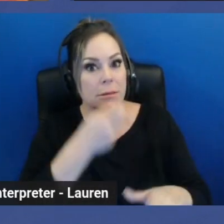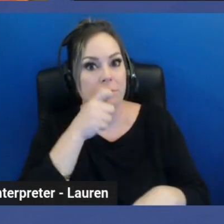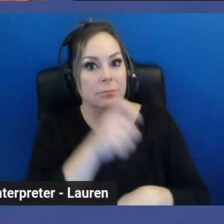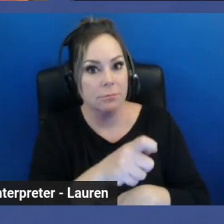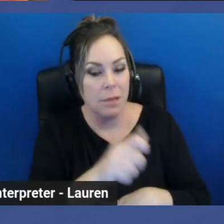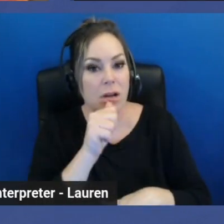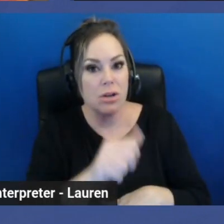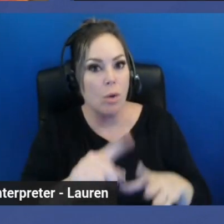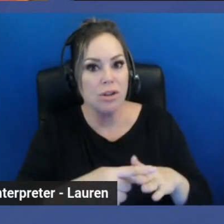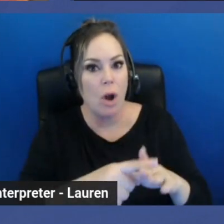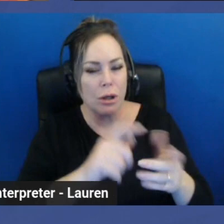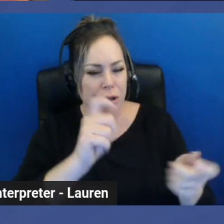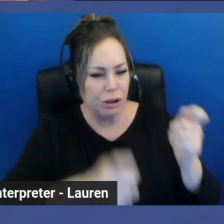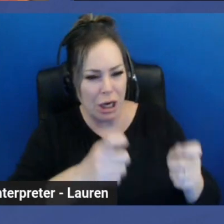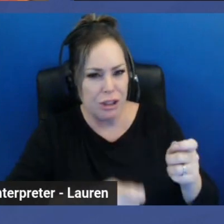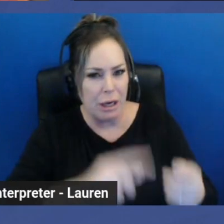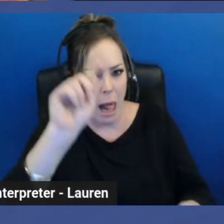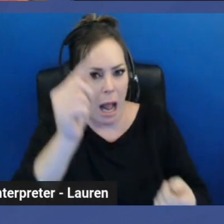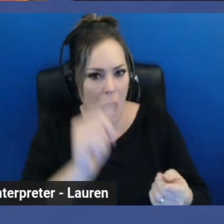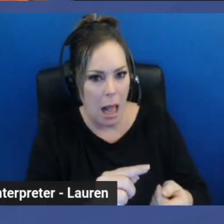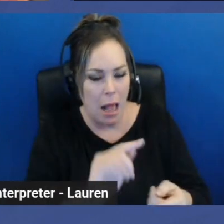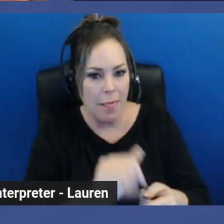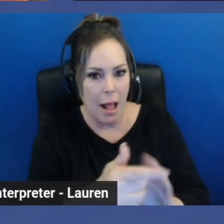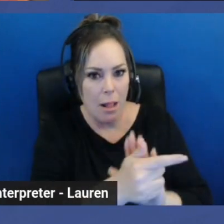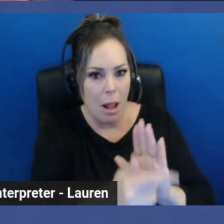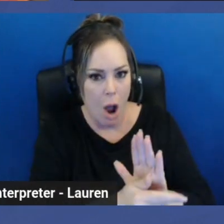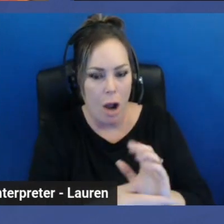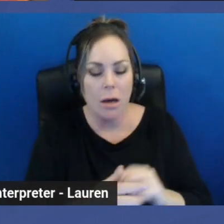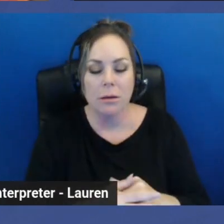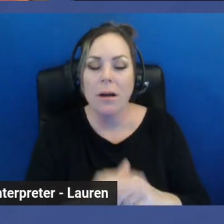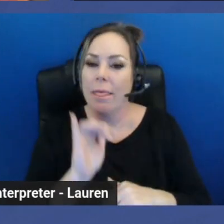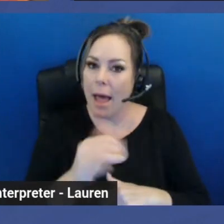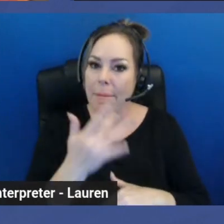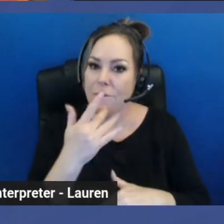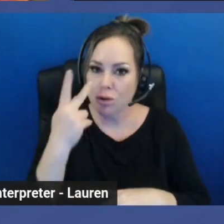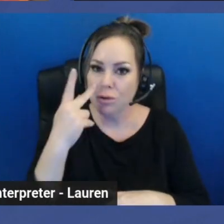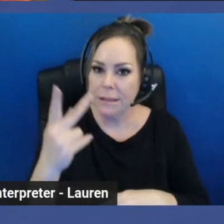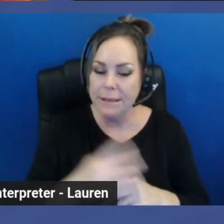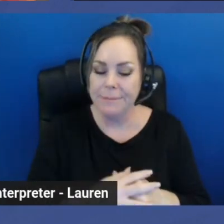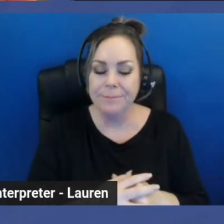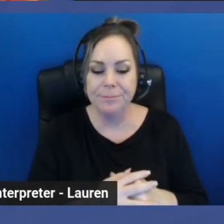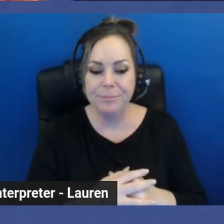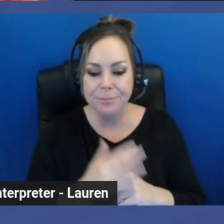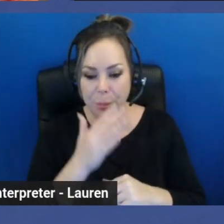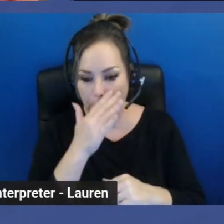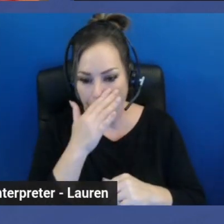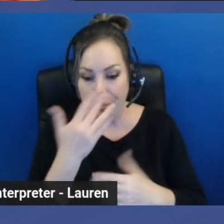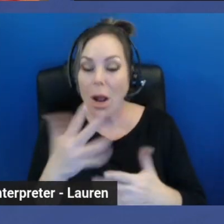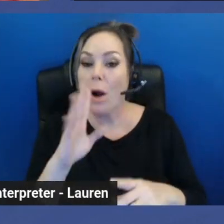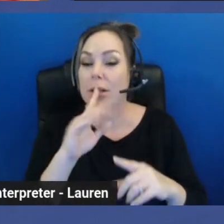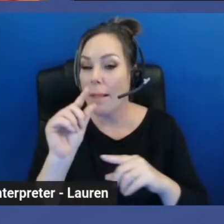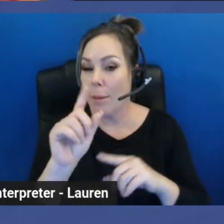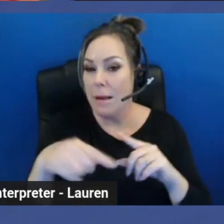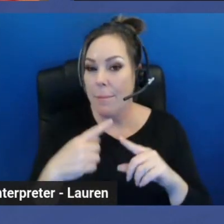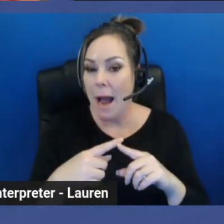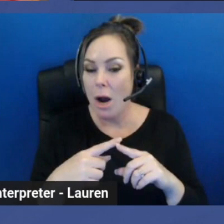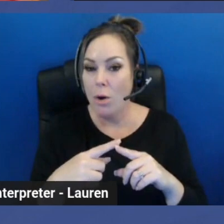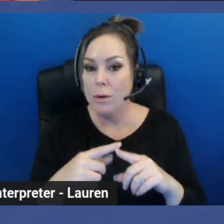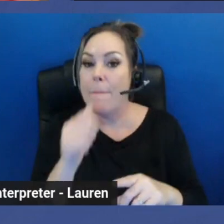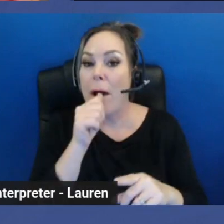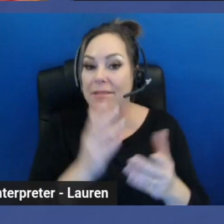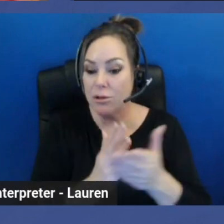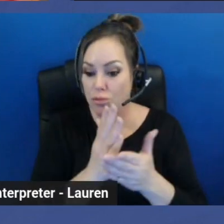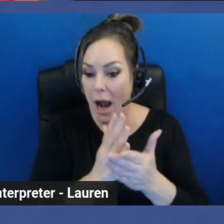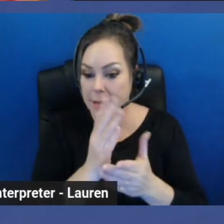start chipping away at it. I'd like to see something like that. We talked a little bit about privacy